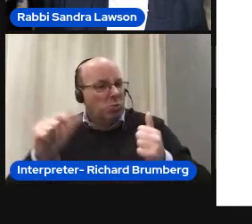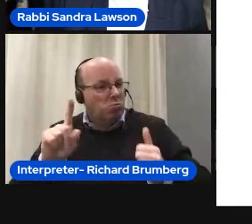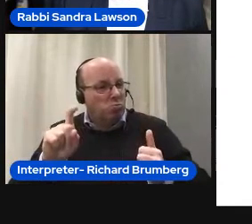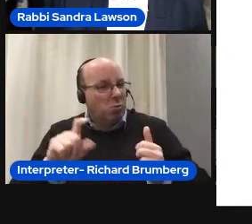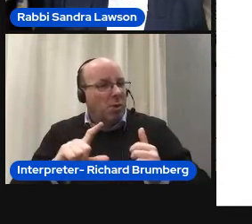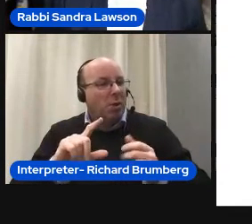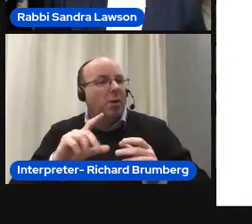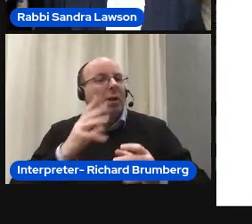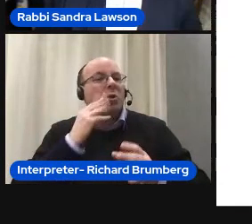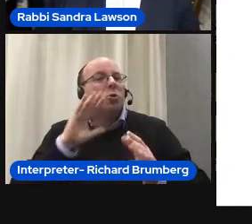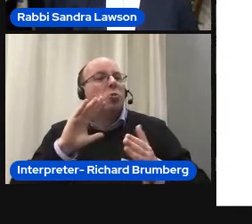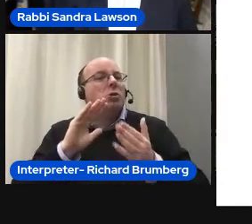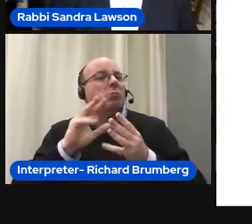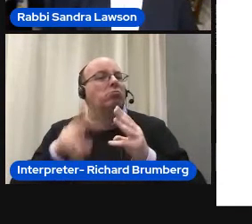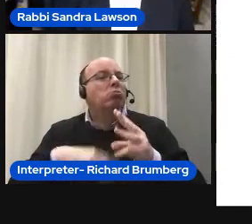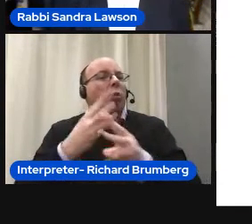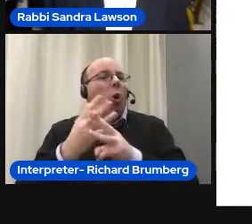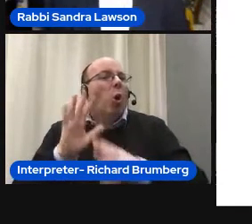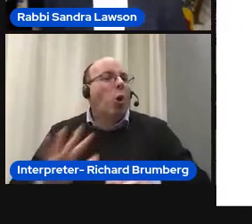larger Jewish world?